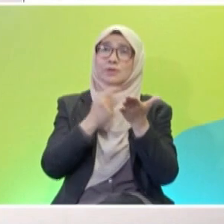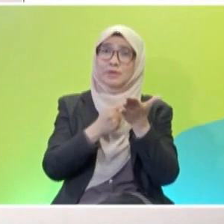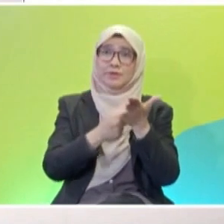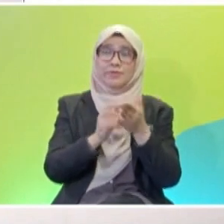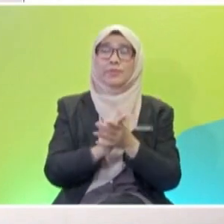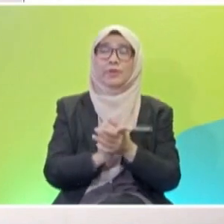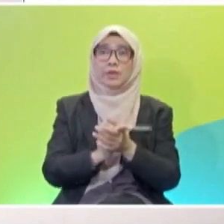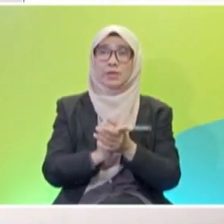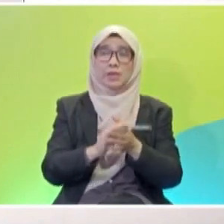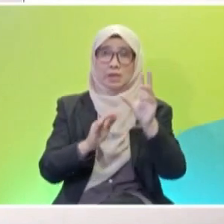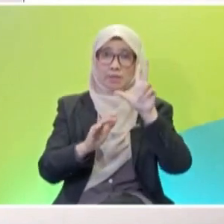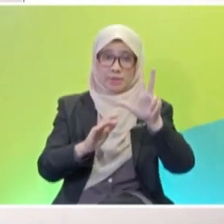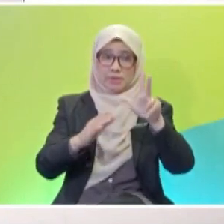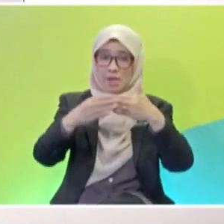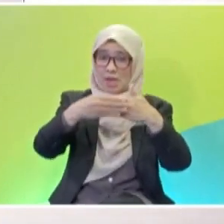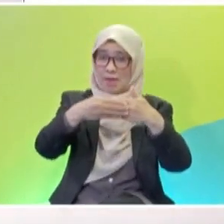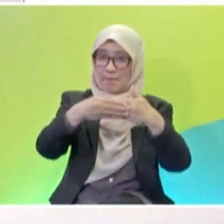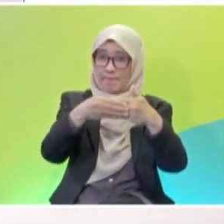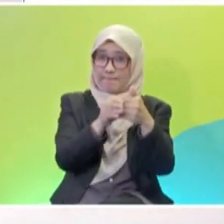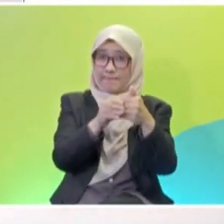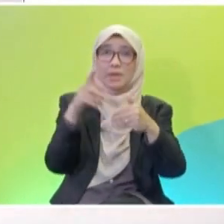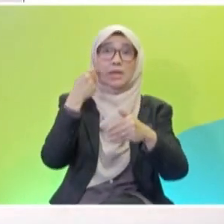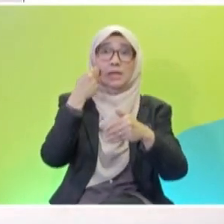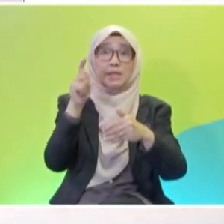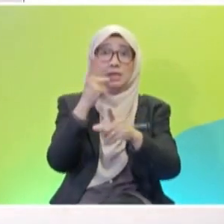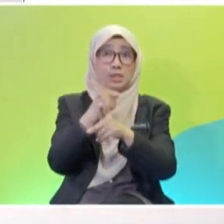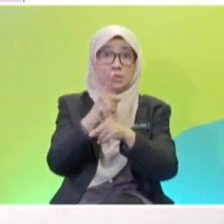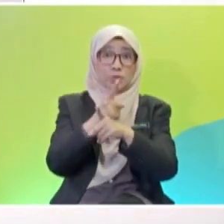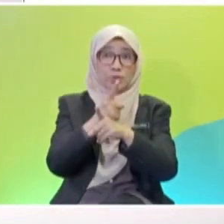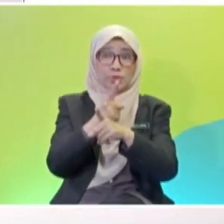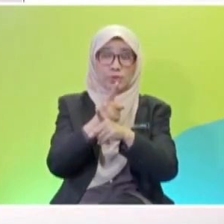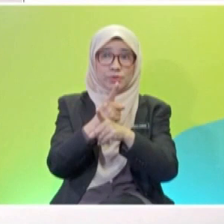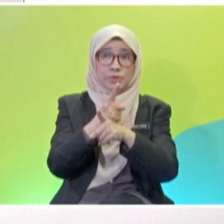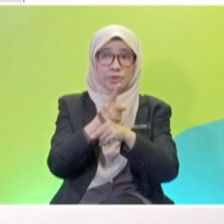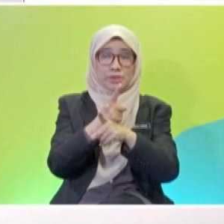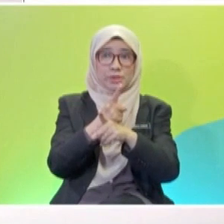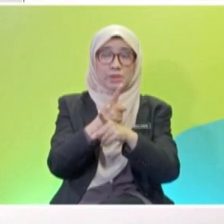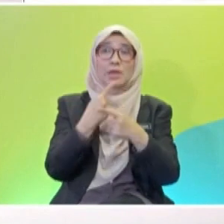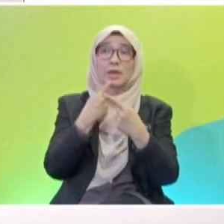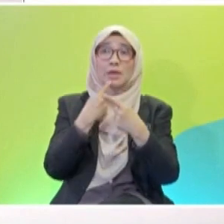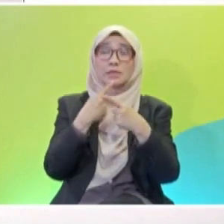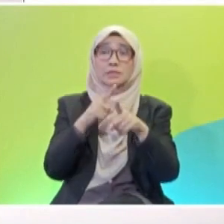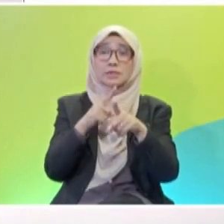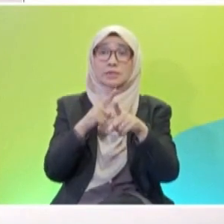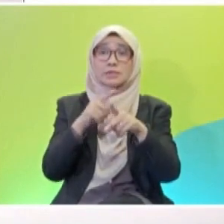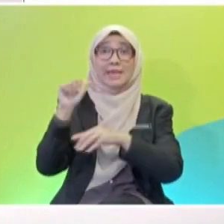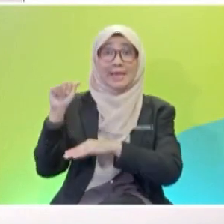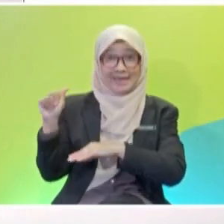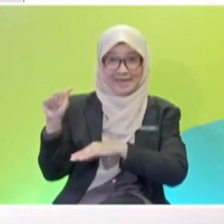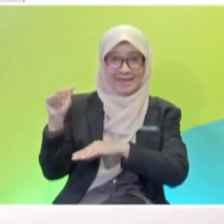the truth. Okay, Tivya's hand was up first. After this, it's you, Shrindit. Okay, Tivya. Bend the truth.